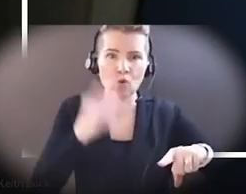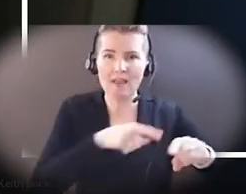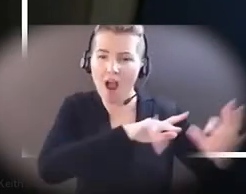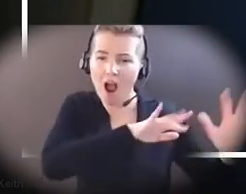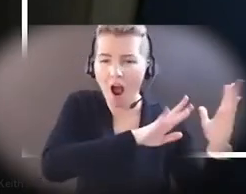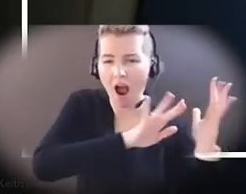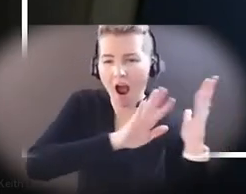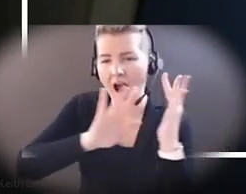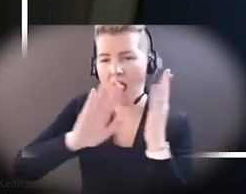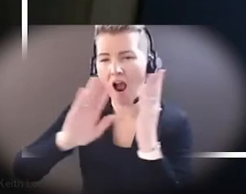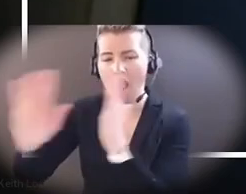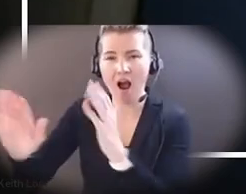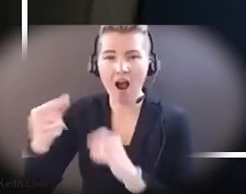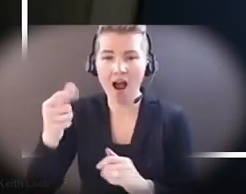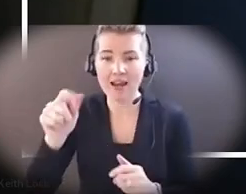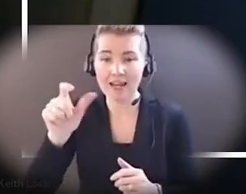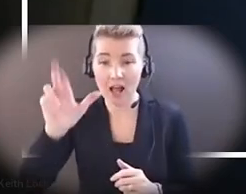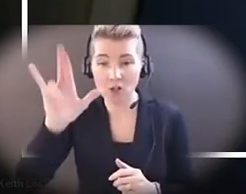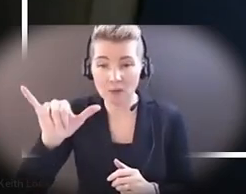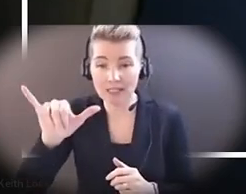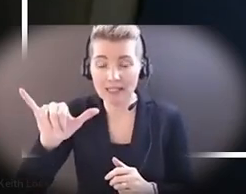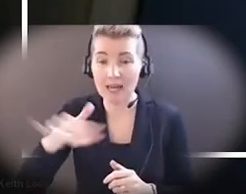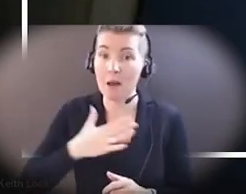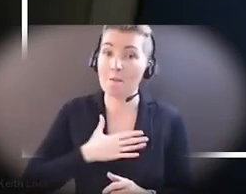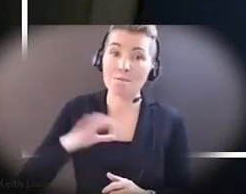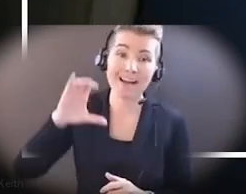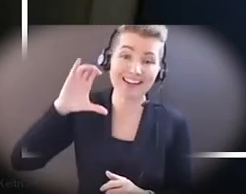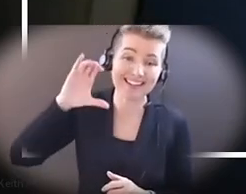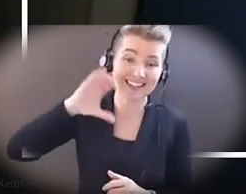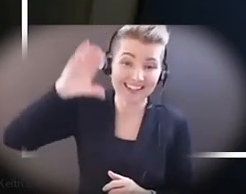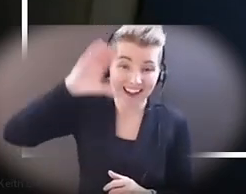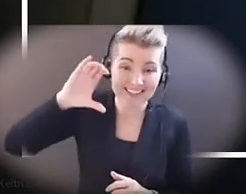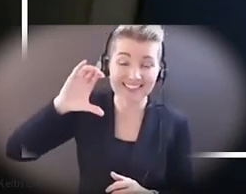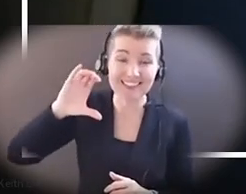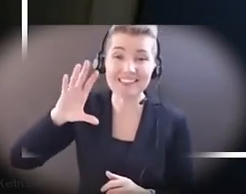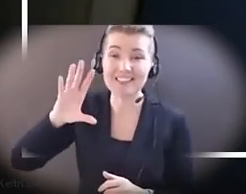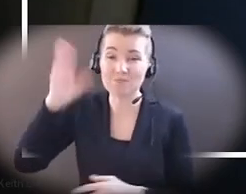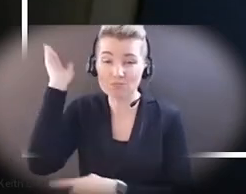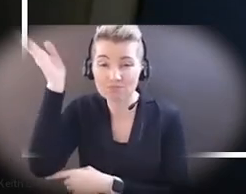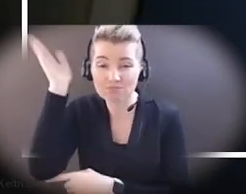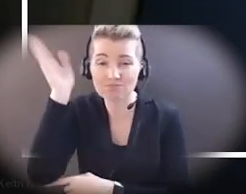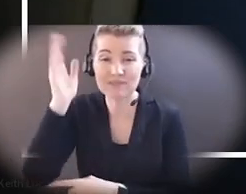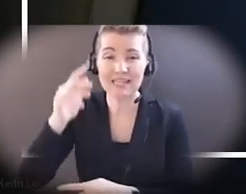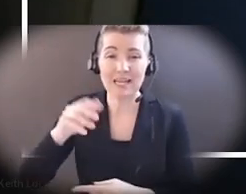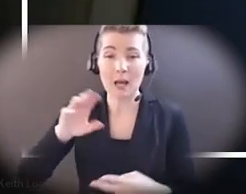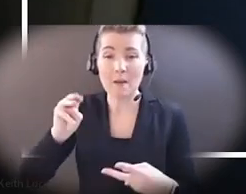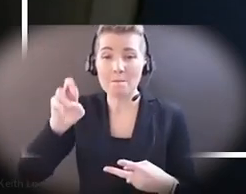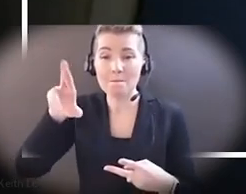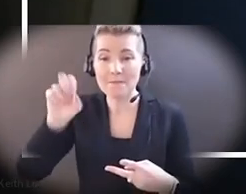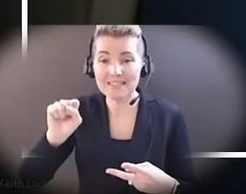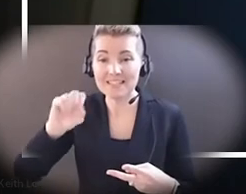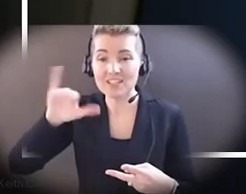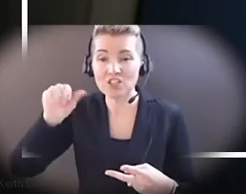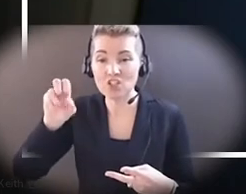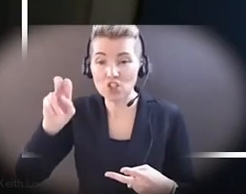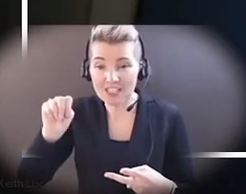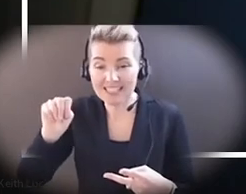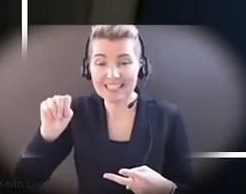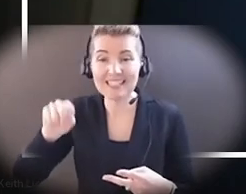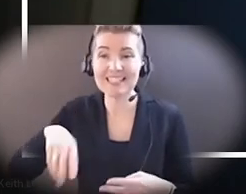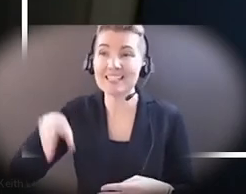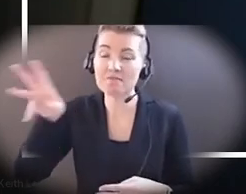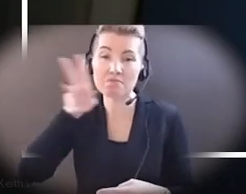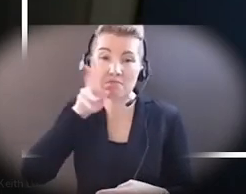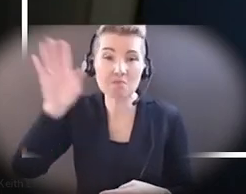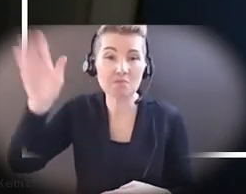then, like, you know, my cousin spoke, Mrs. Jean Lum spoke, all these community leaders, and they spoke about, you